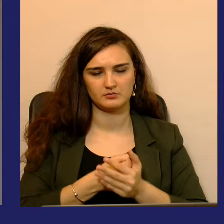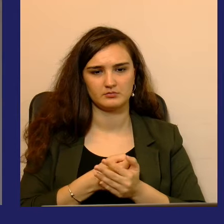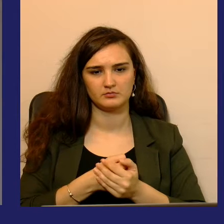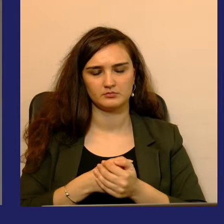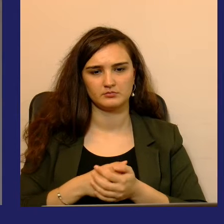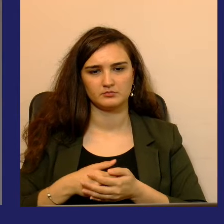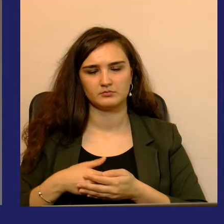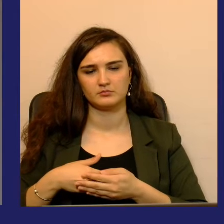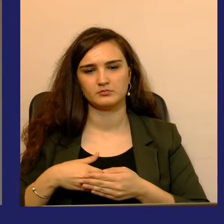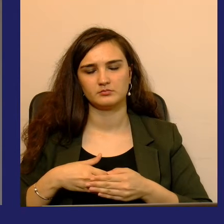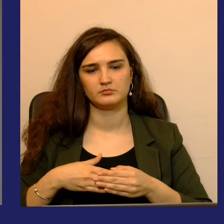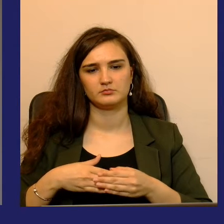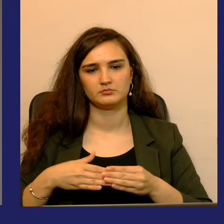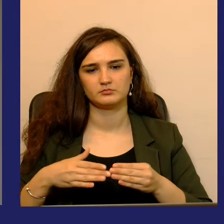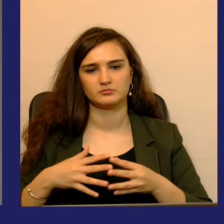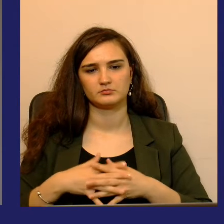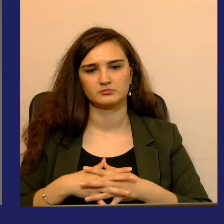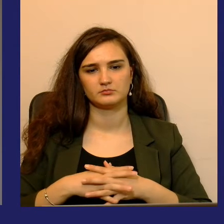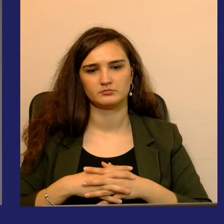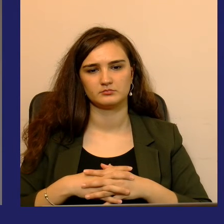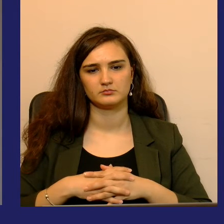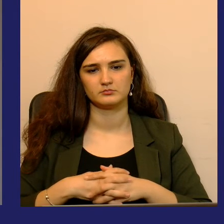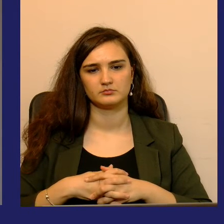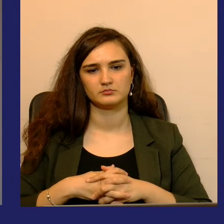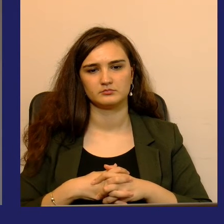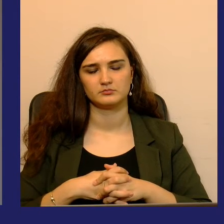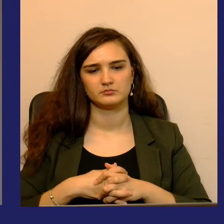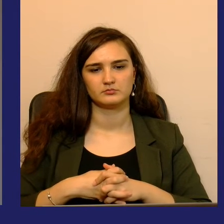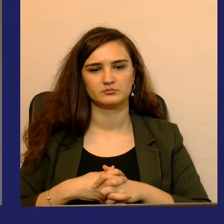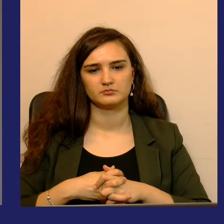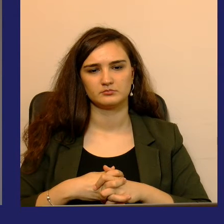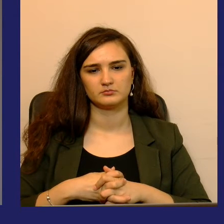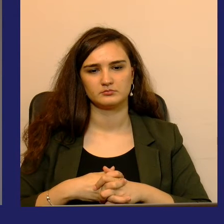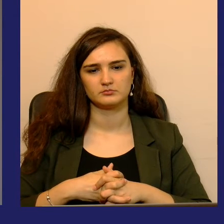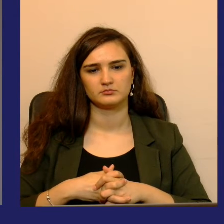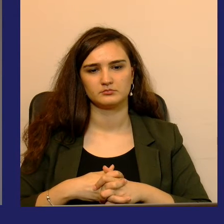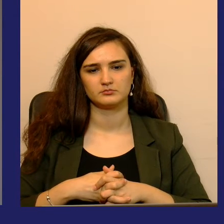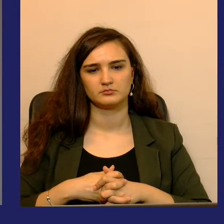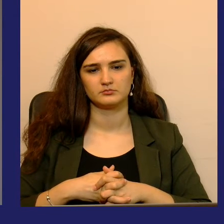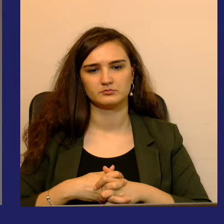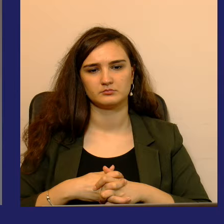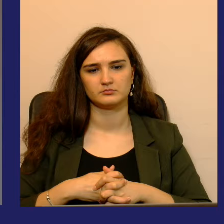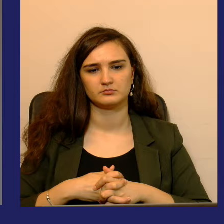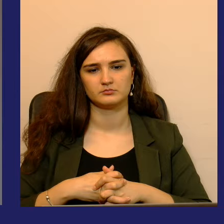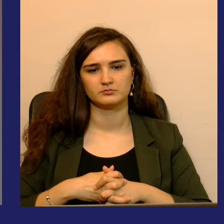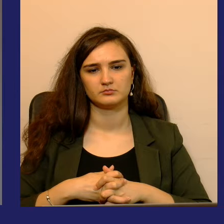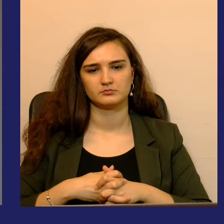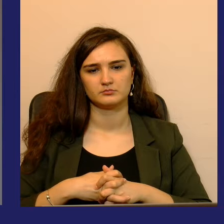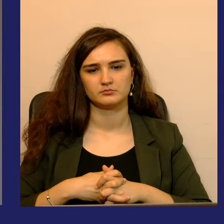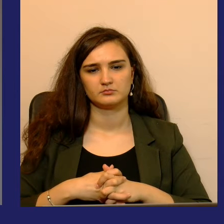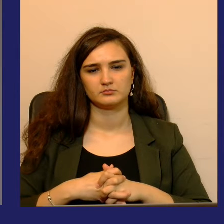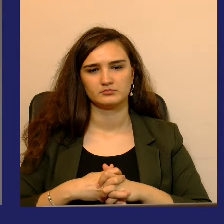know, almost unfettered access to the power of the civil service, to public contractors,